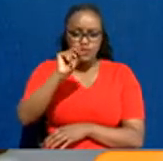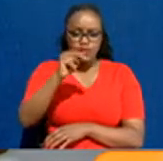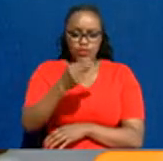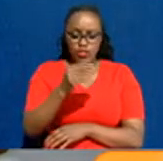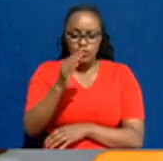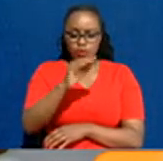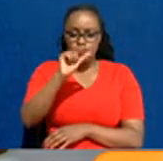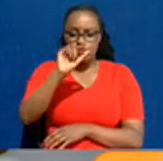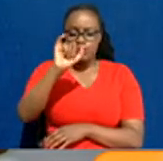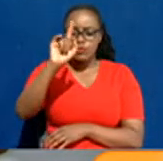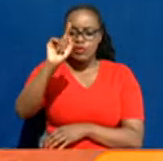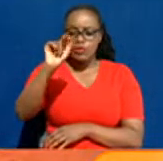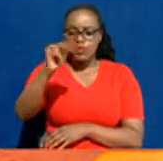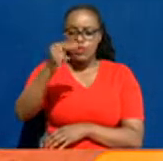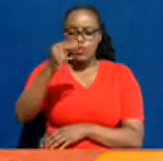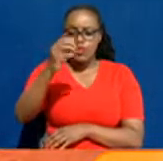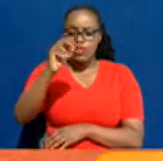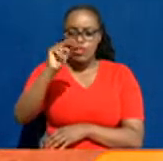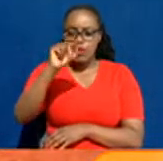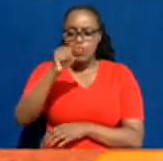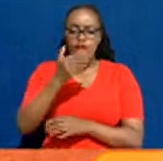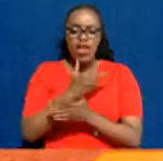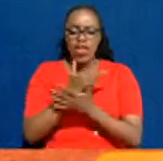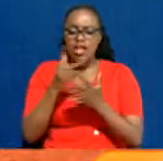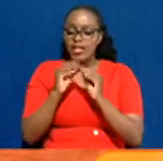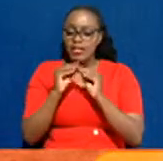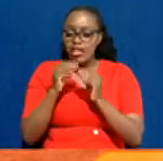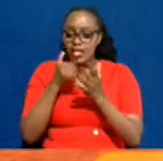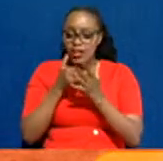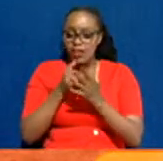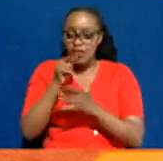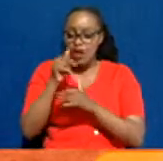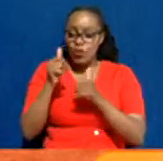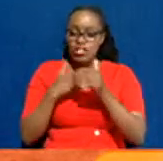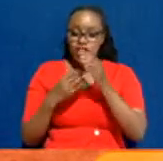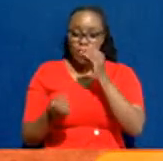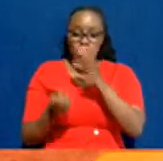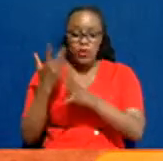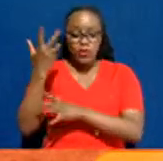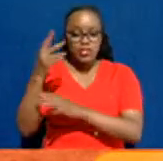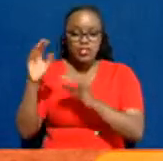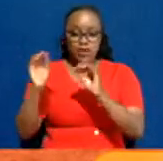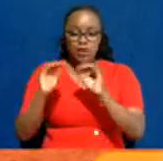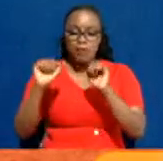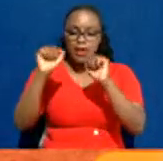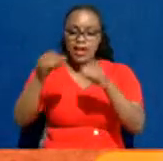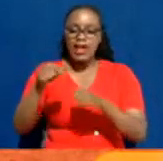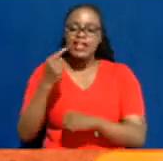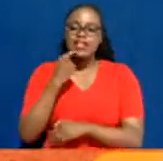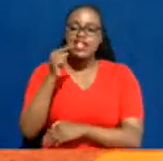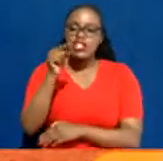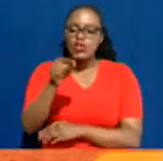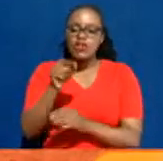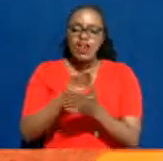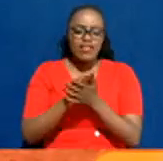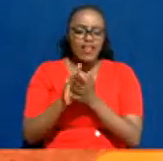got nothing to do with any data that has been produced. I can tell you that.